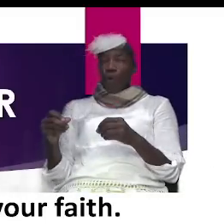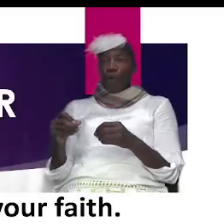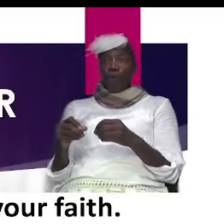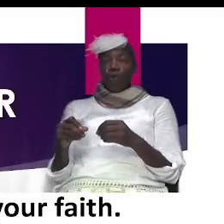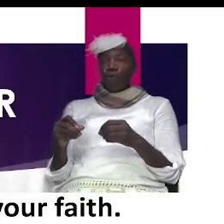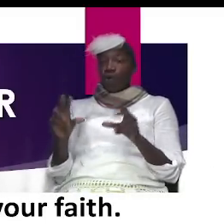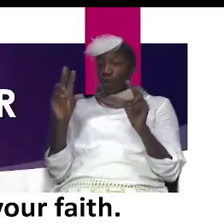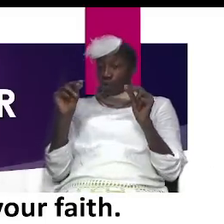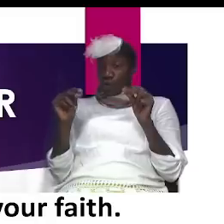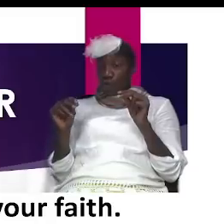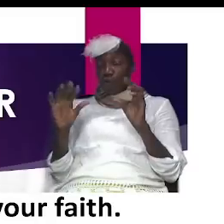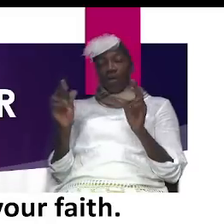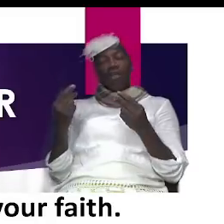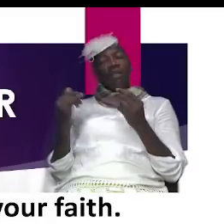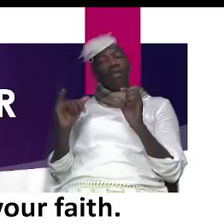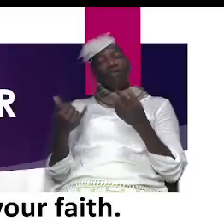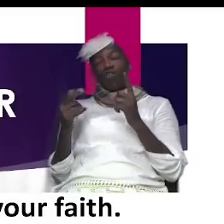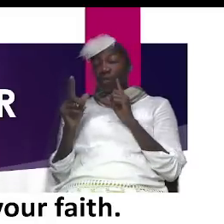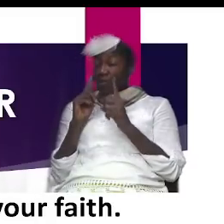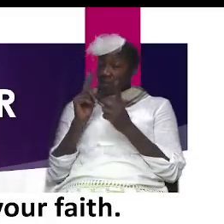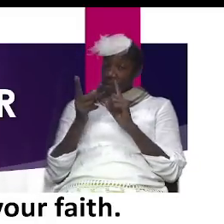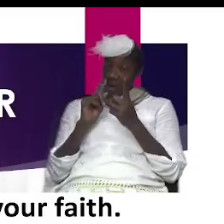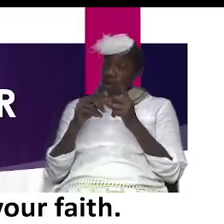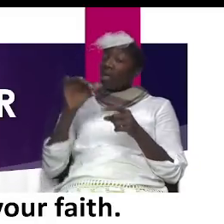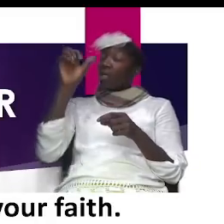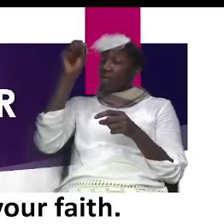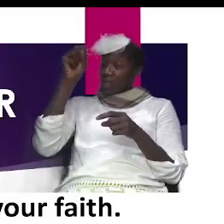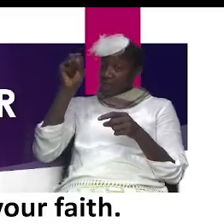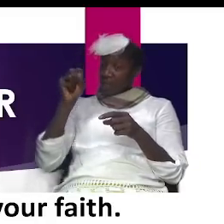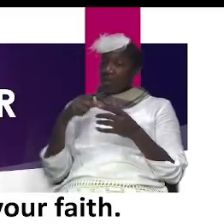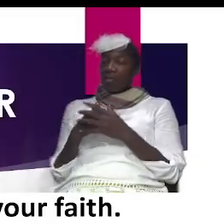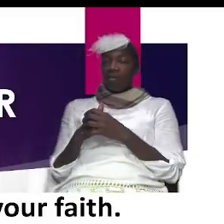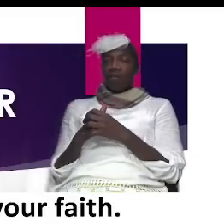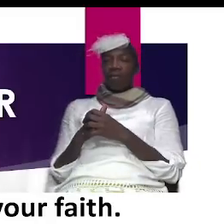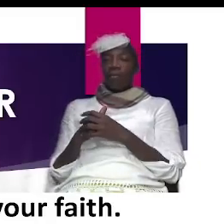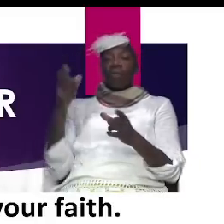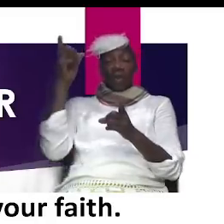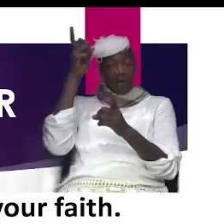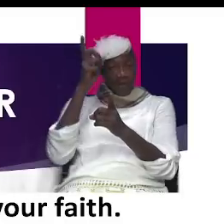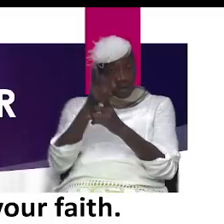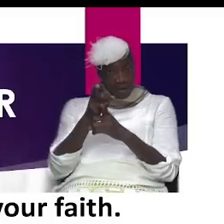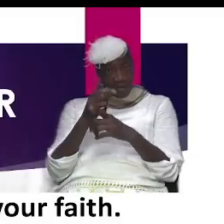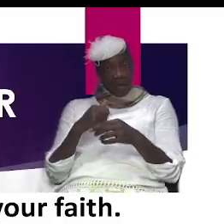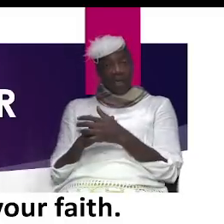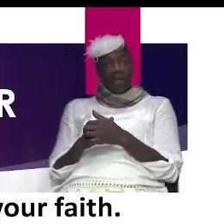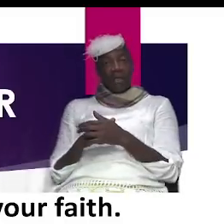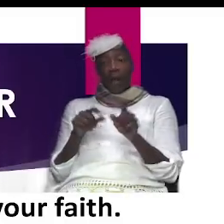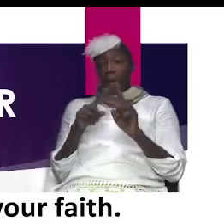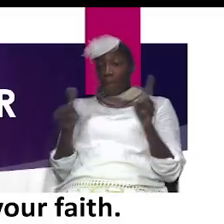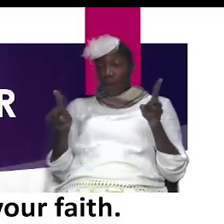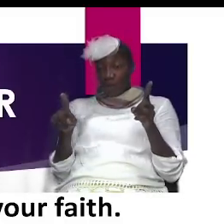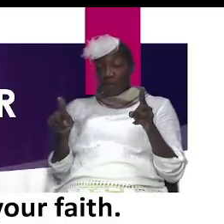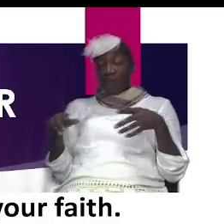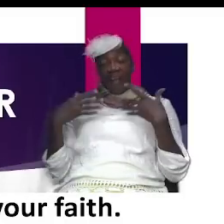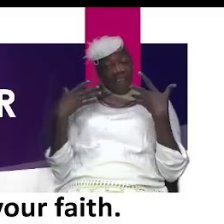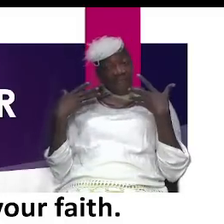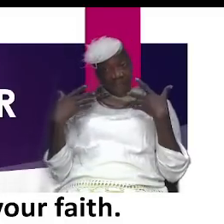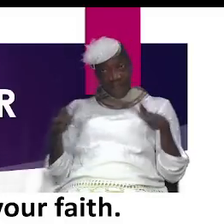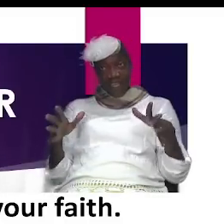If you have to speak, nothing is wrong with speaking up for certain rights. But at the end of the